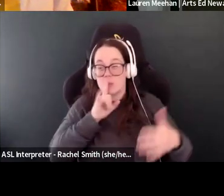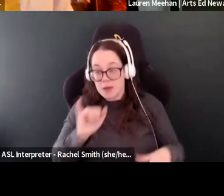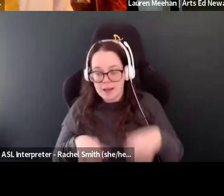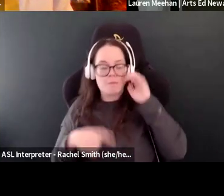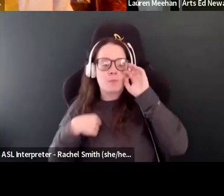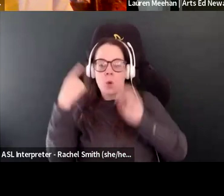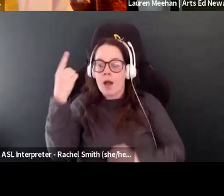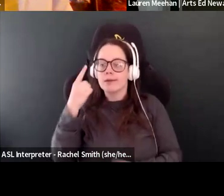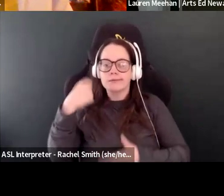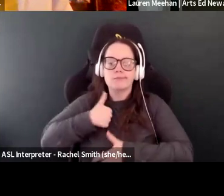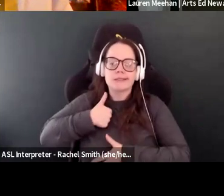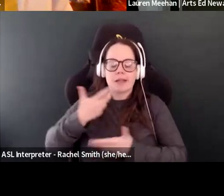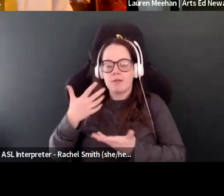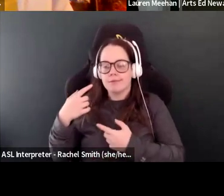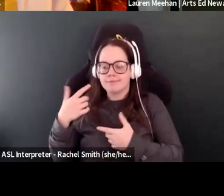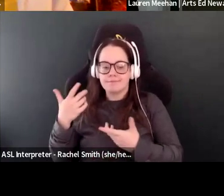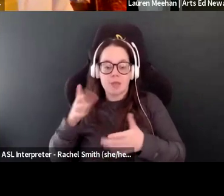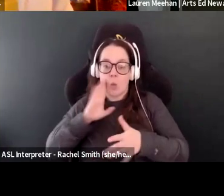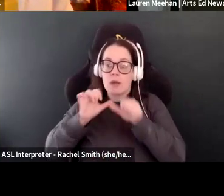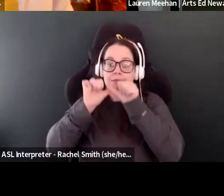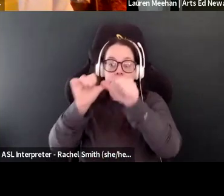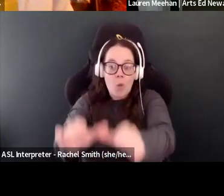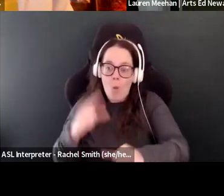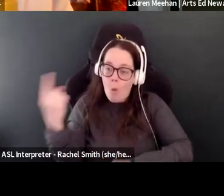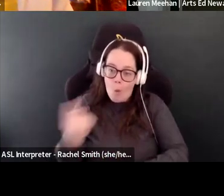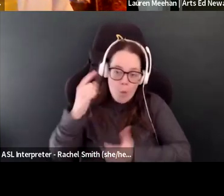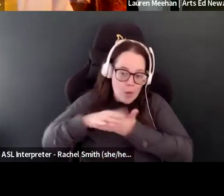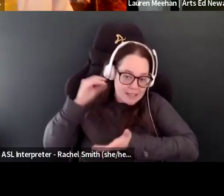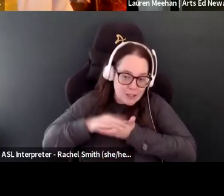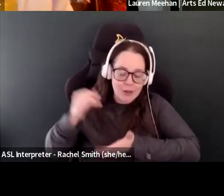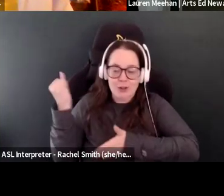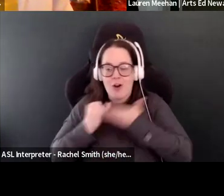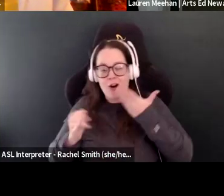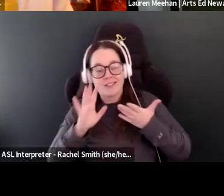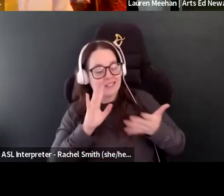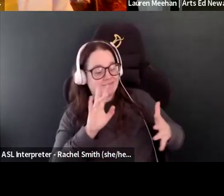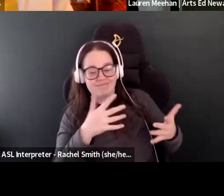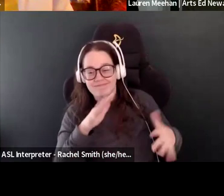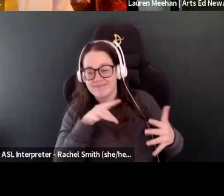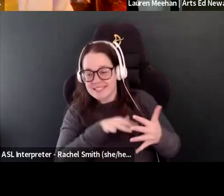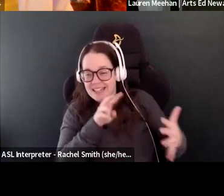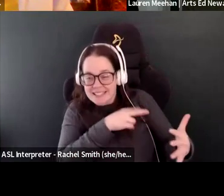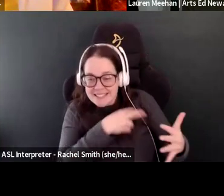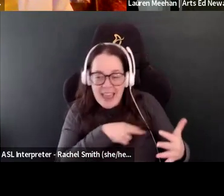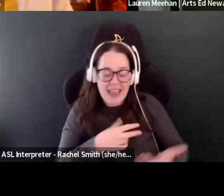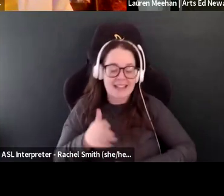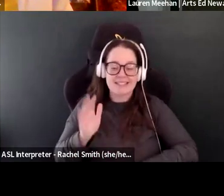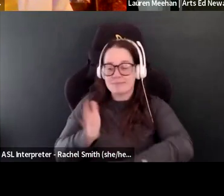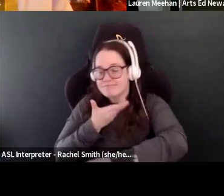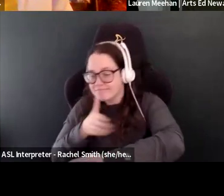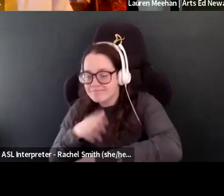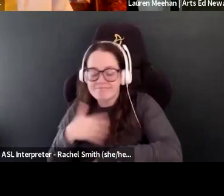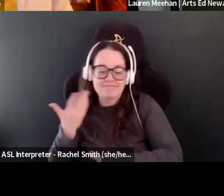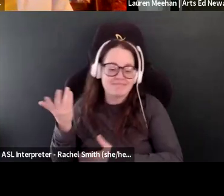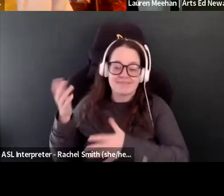consider myself a lifelong learner of the arts. I've studied everything from dance to instrument to drawing and painting to photography to sculpture, you